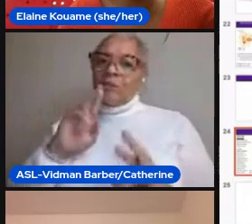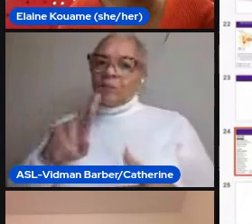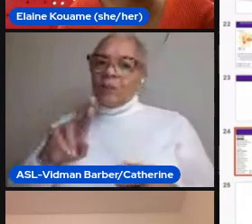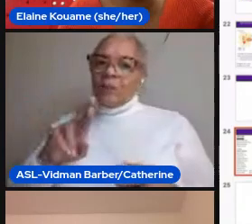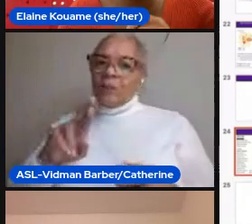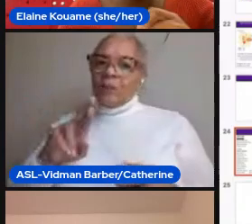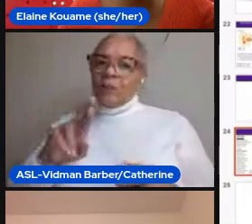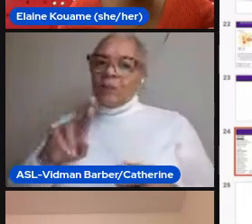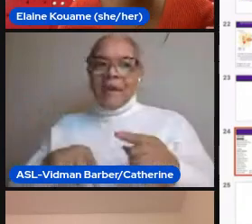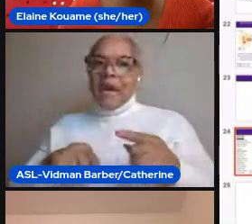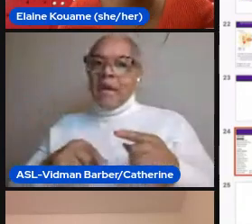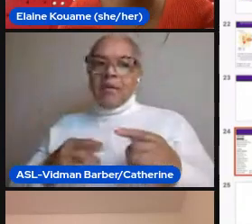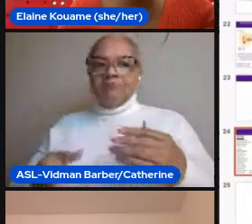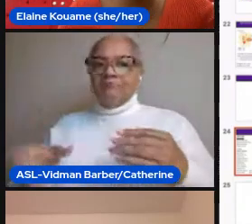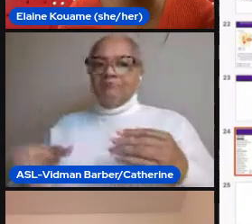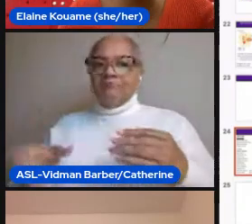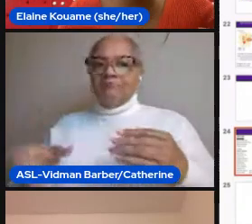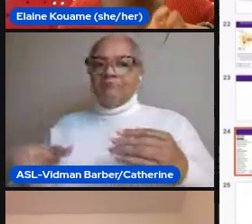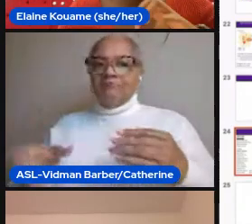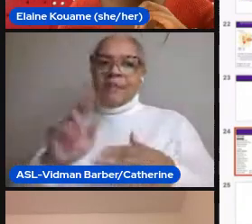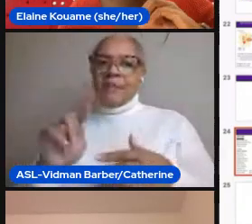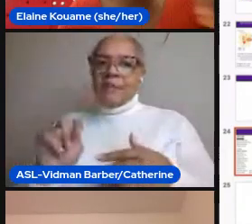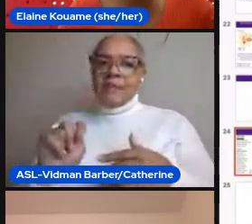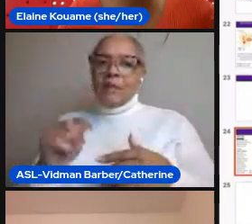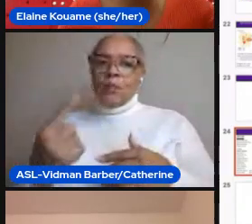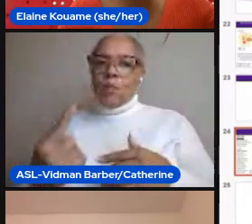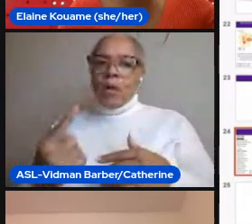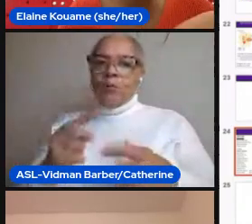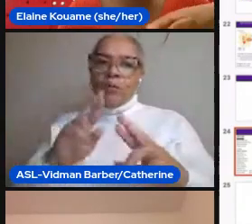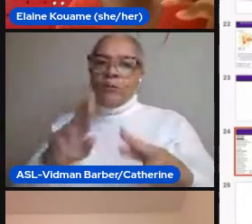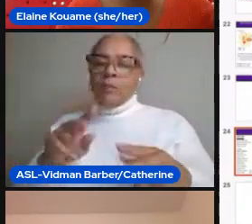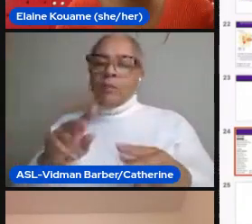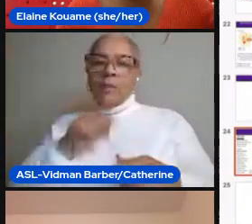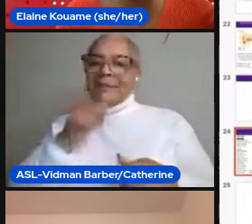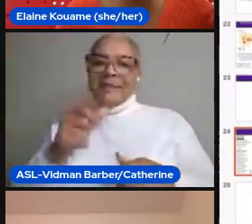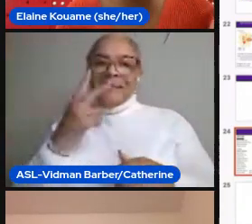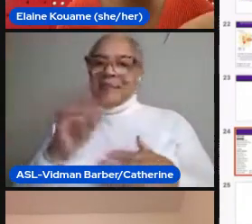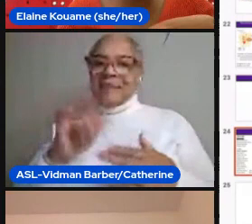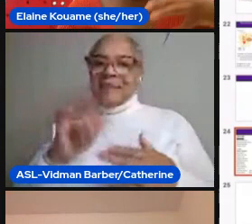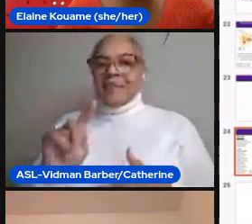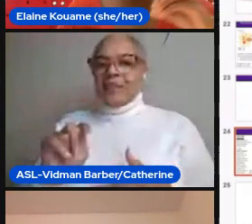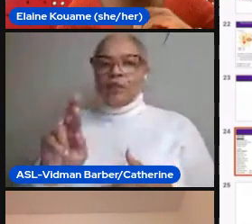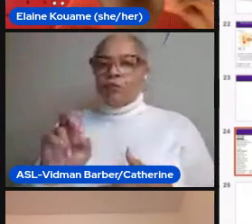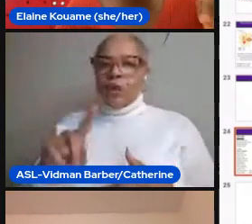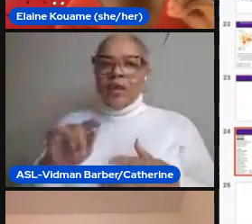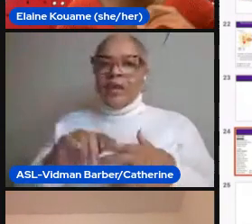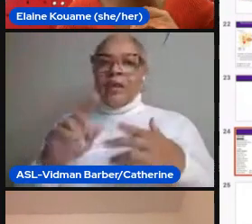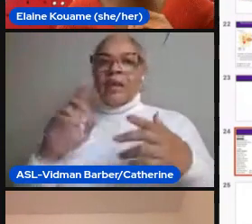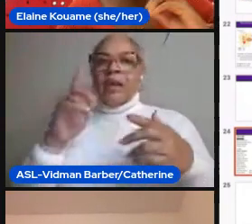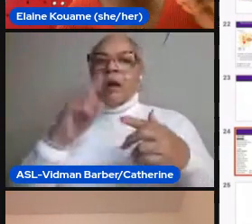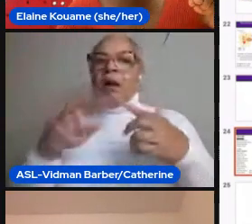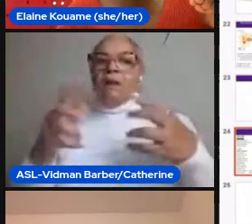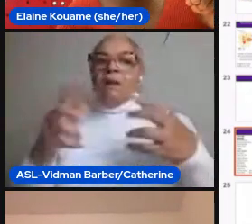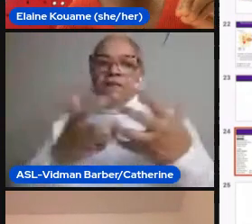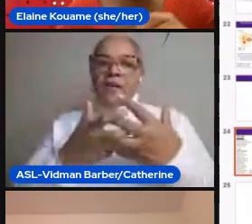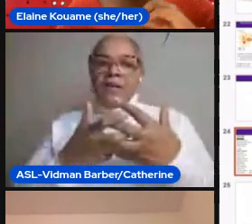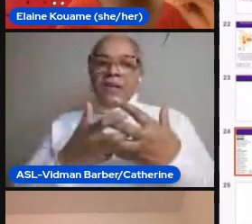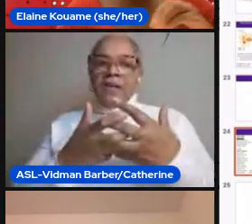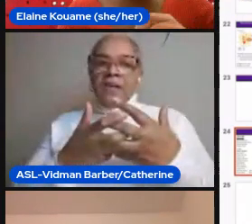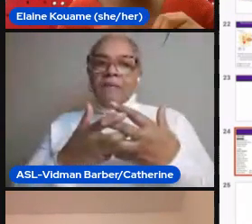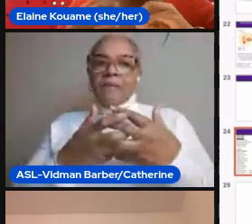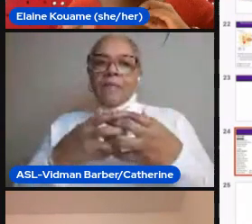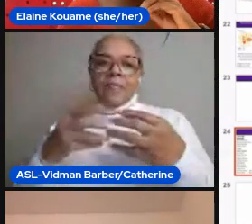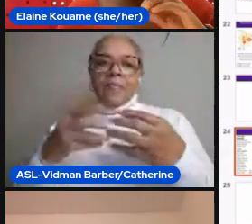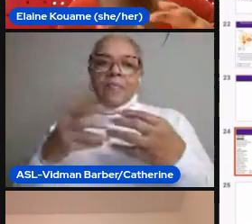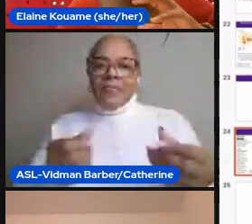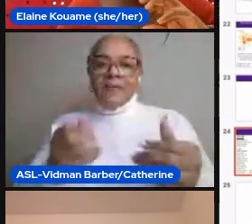in this model is the Treg part. We do not see like a Treg induction upon Mhm. just feeding gliadin, so we think might